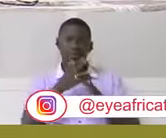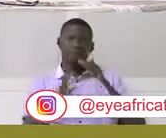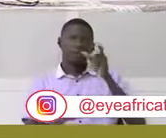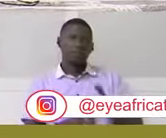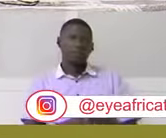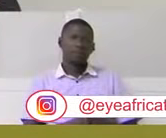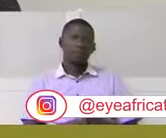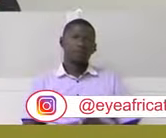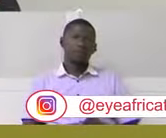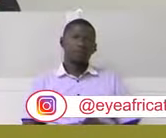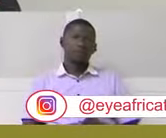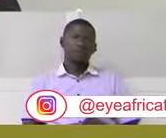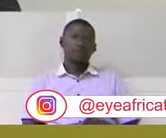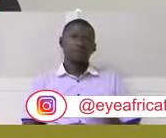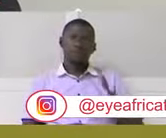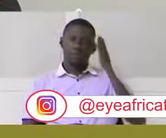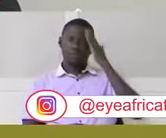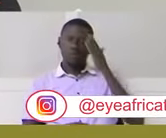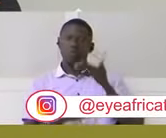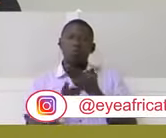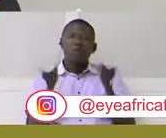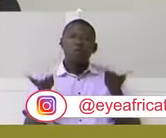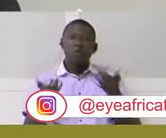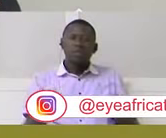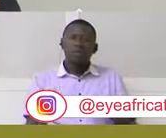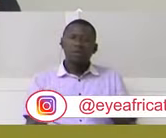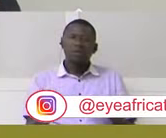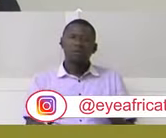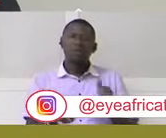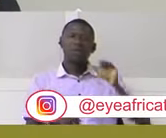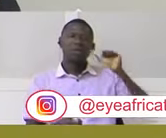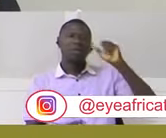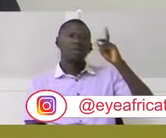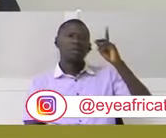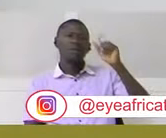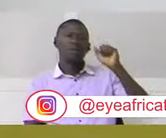where she is currently? Yes, ma'am. Are they?